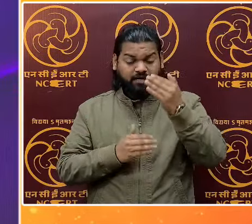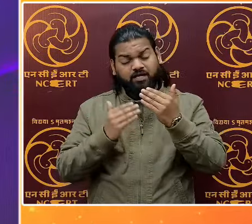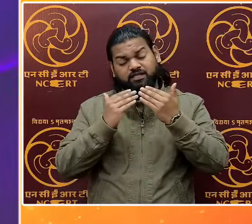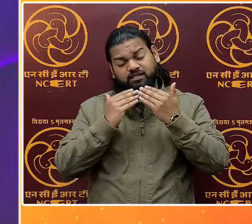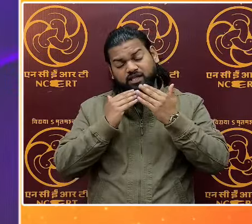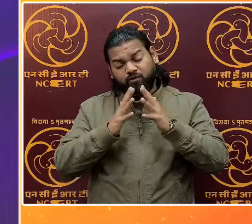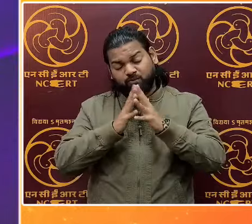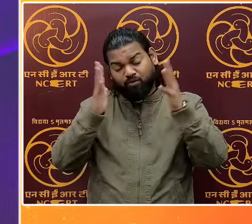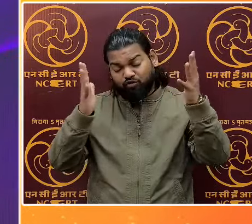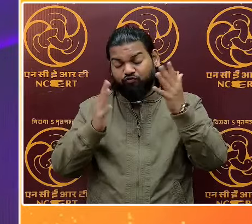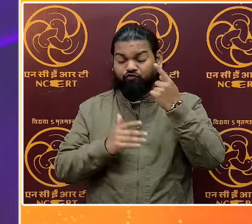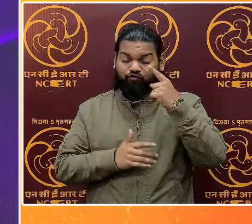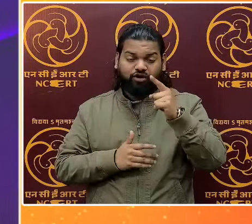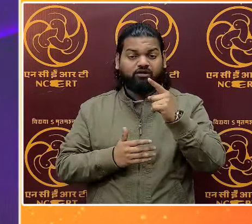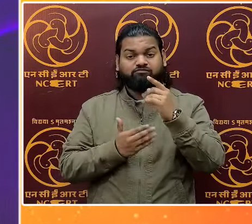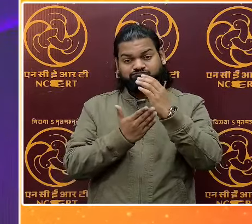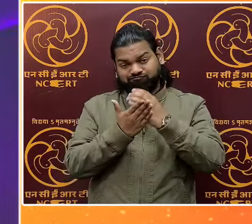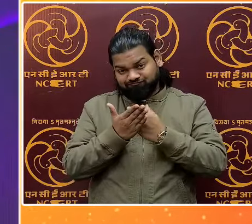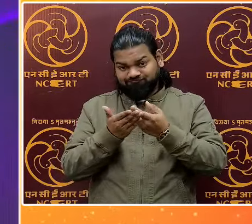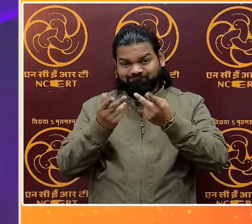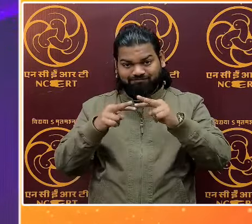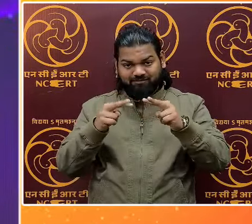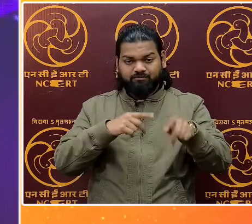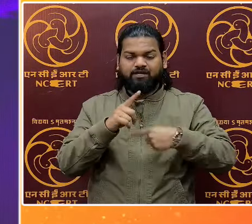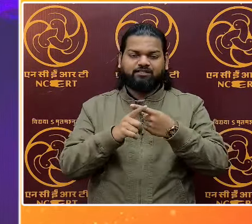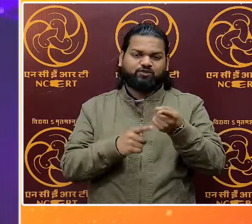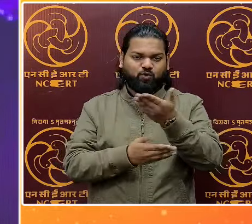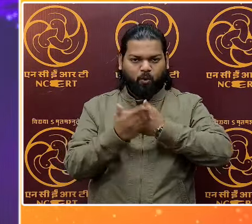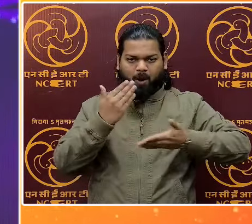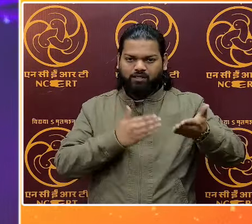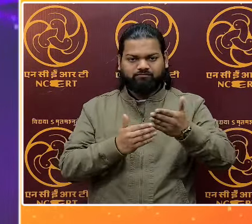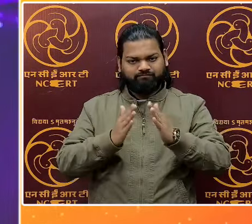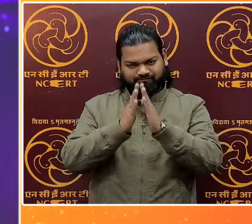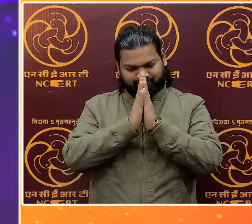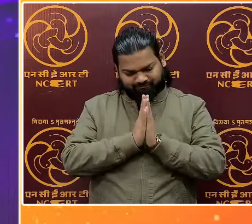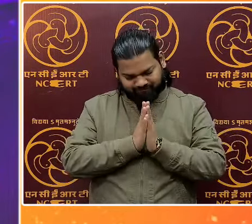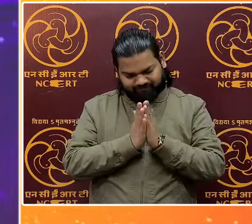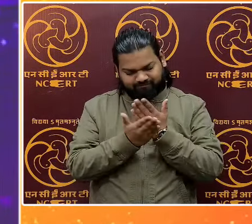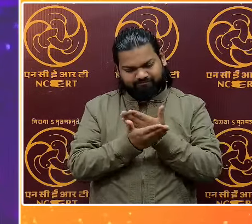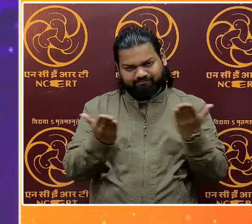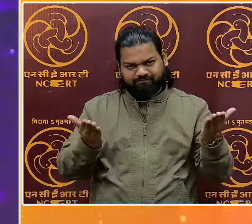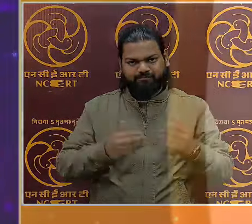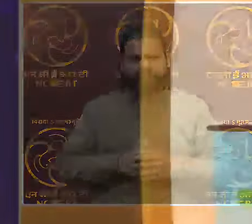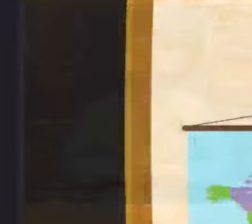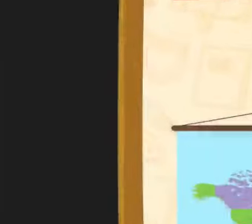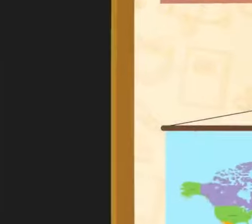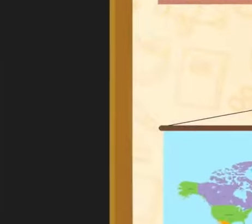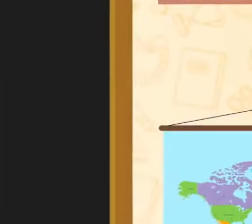interpret this whole session. My name is Rajan Rajput. Time to signing. Thank you so much.